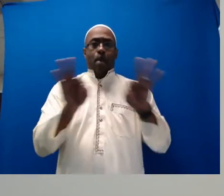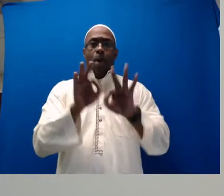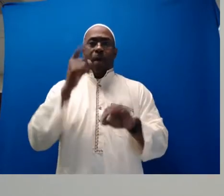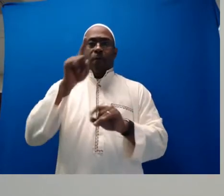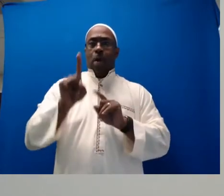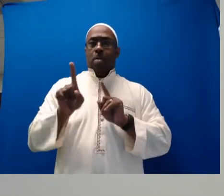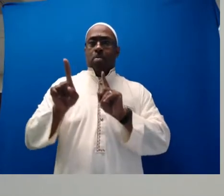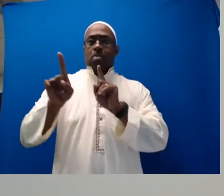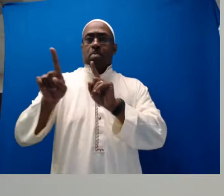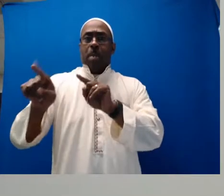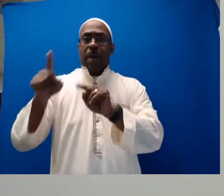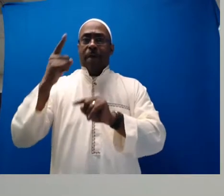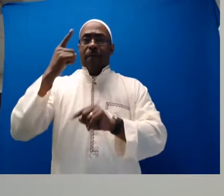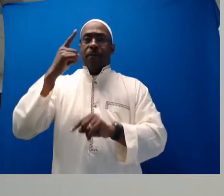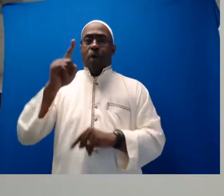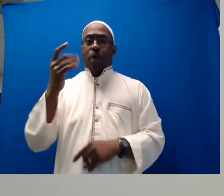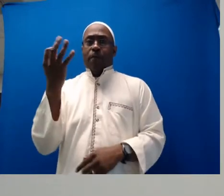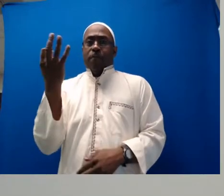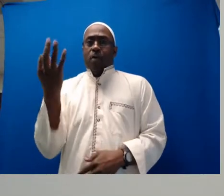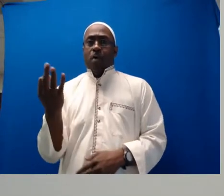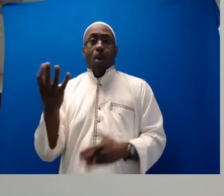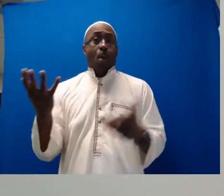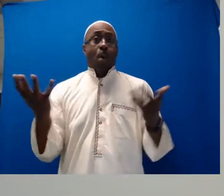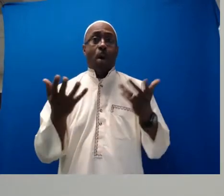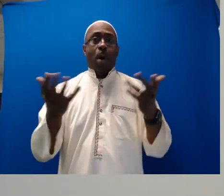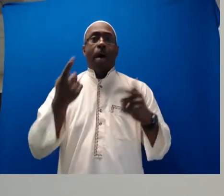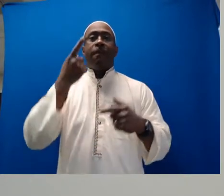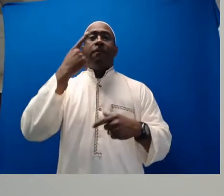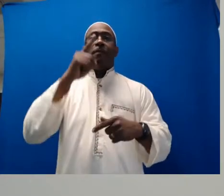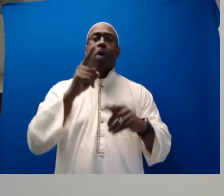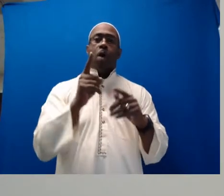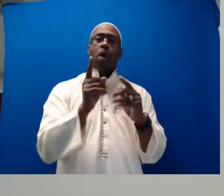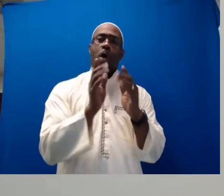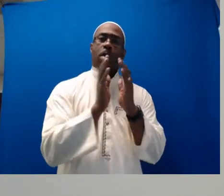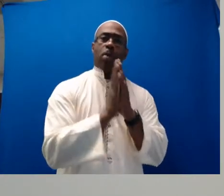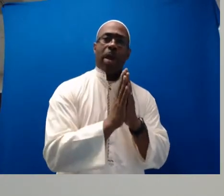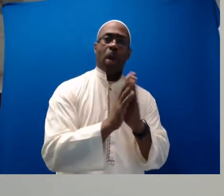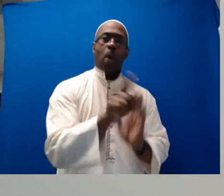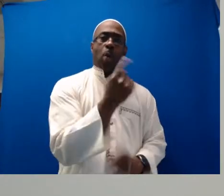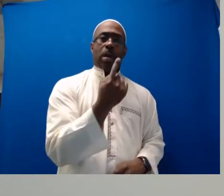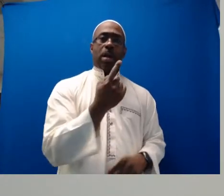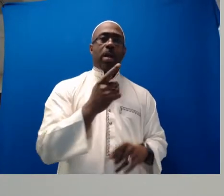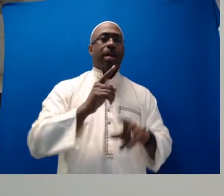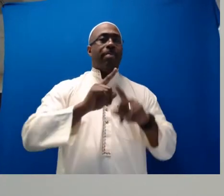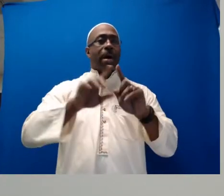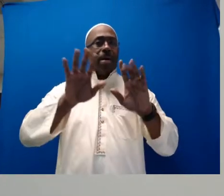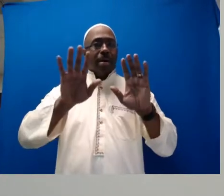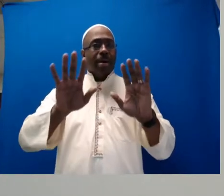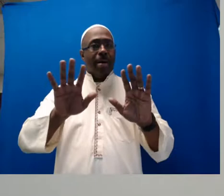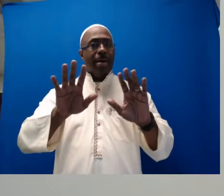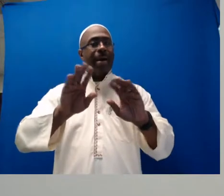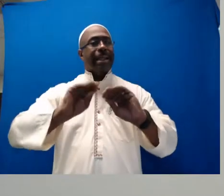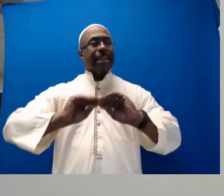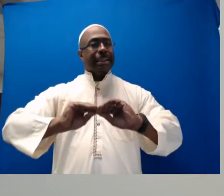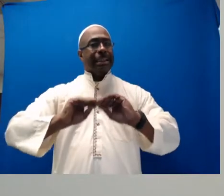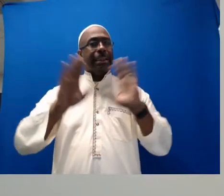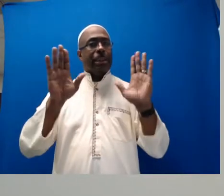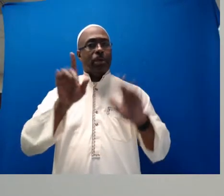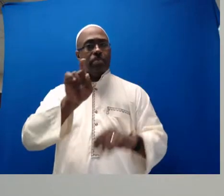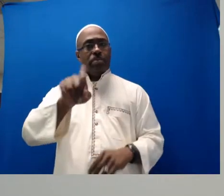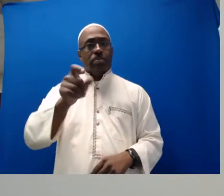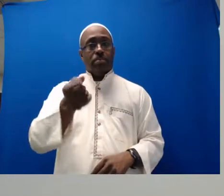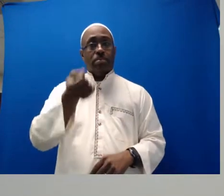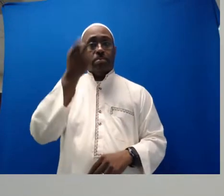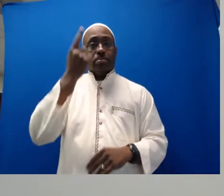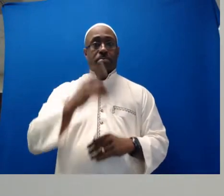attending the Salah. I think we can understand quite clearly, without any dispute,